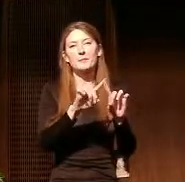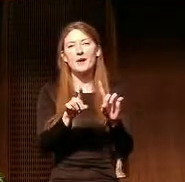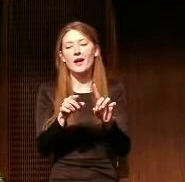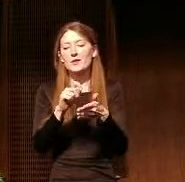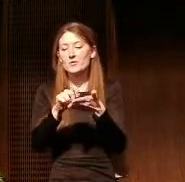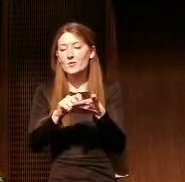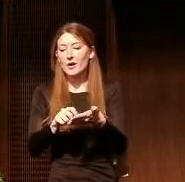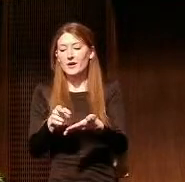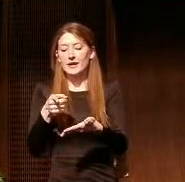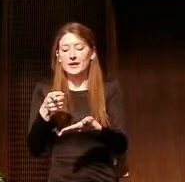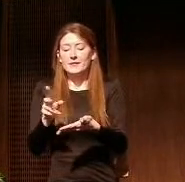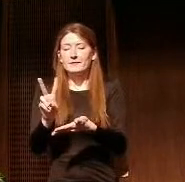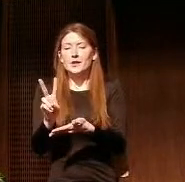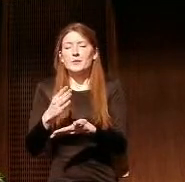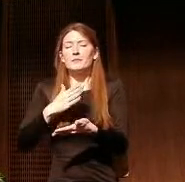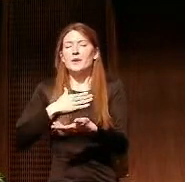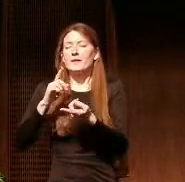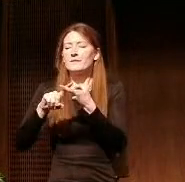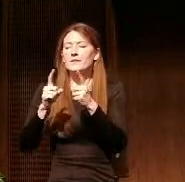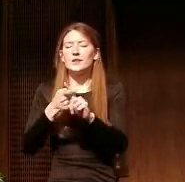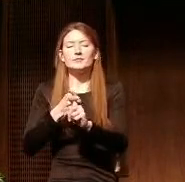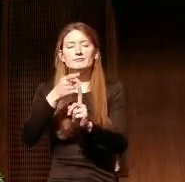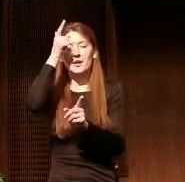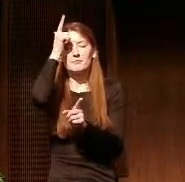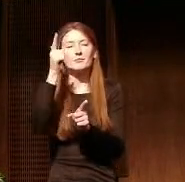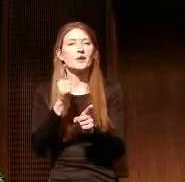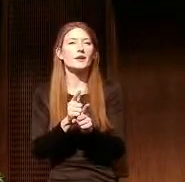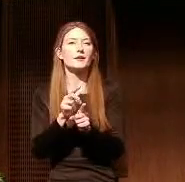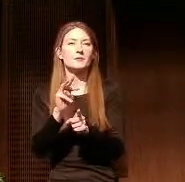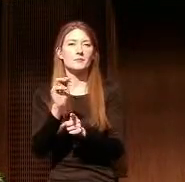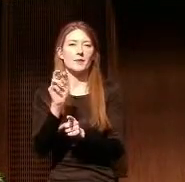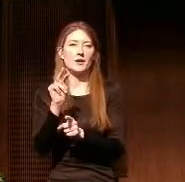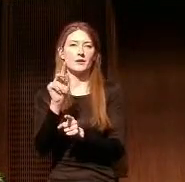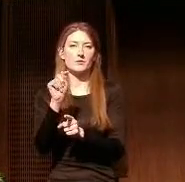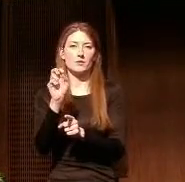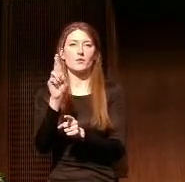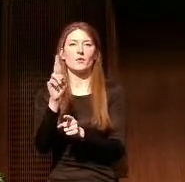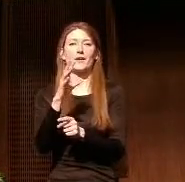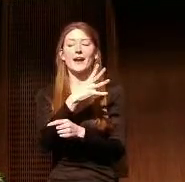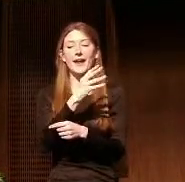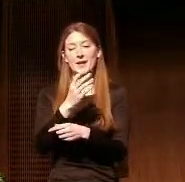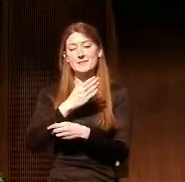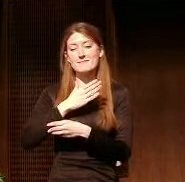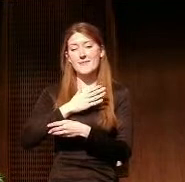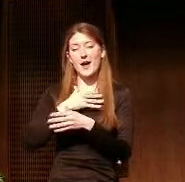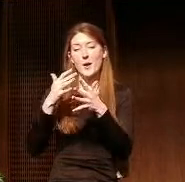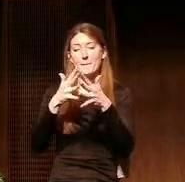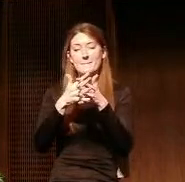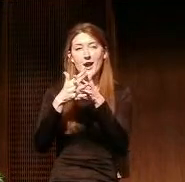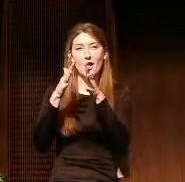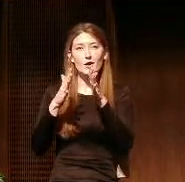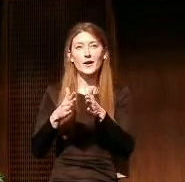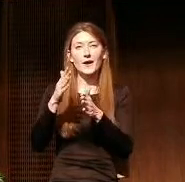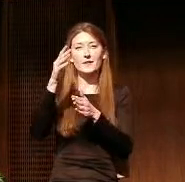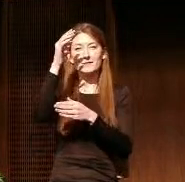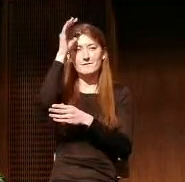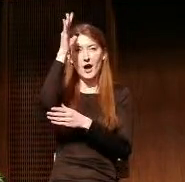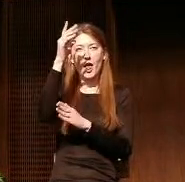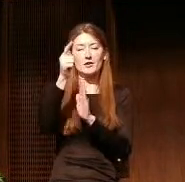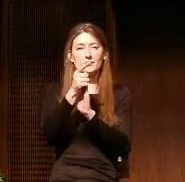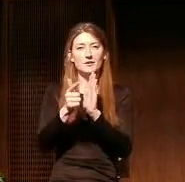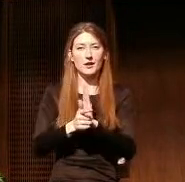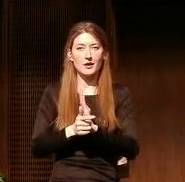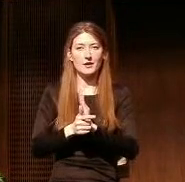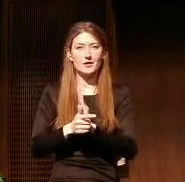my friend, brother, mentor, and American father-in-law. This morning I wished him